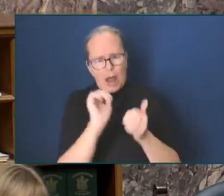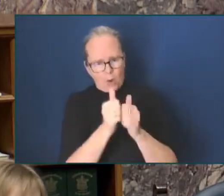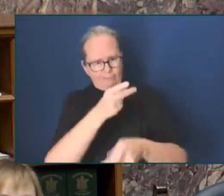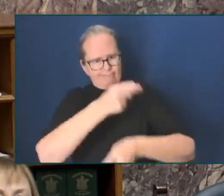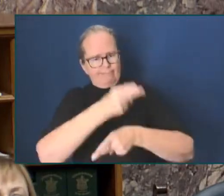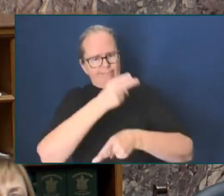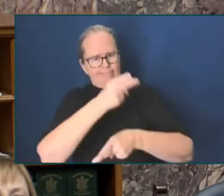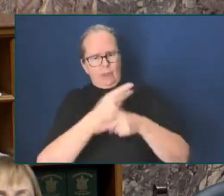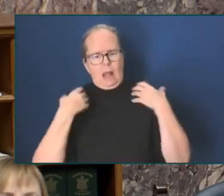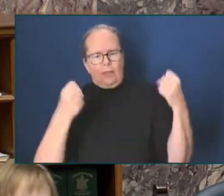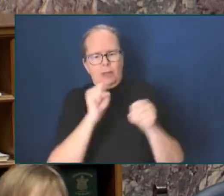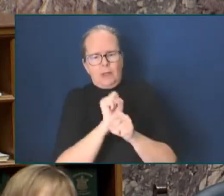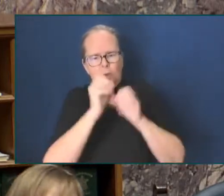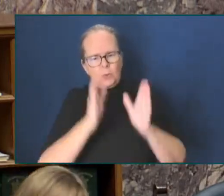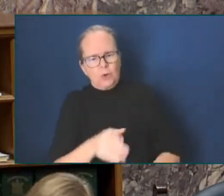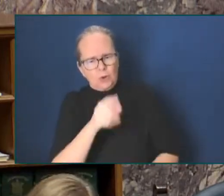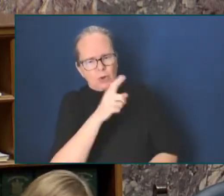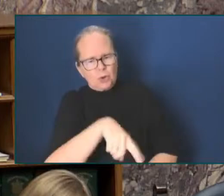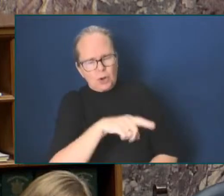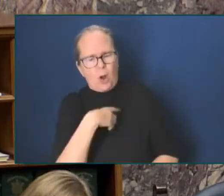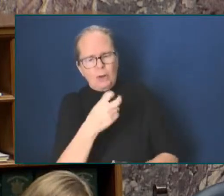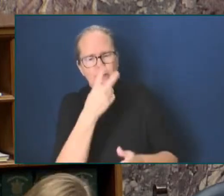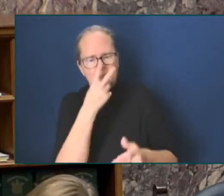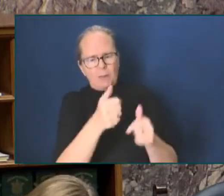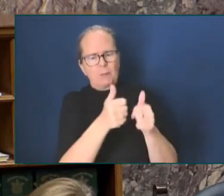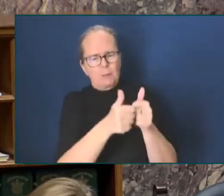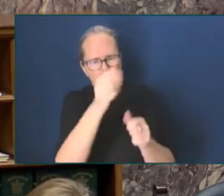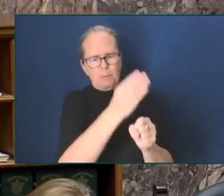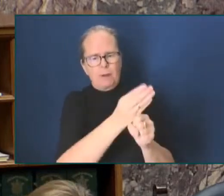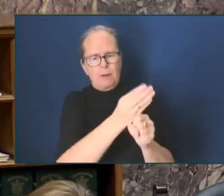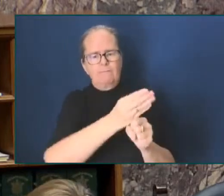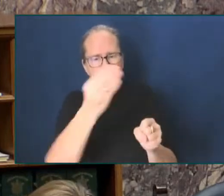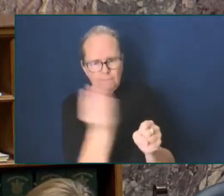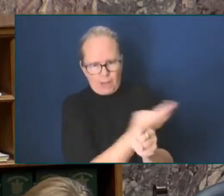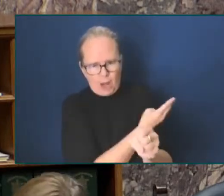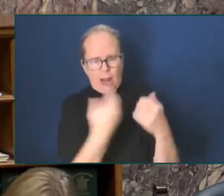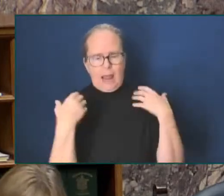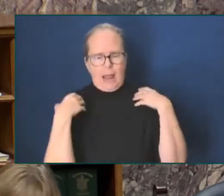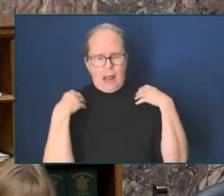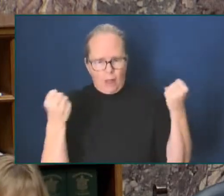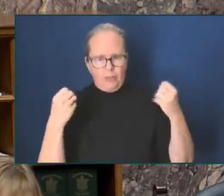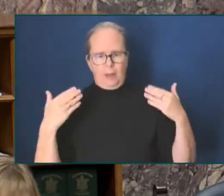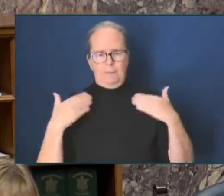in there that knows how to fix problems and improve the healthcare system in British Columbia?